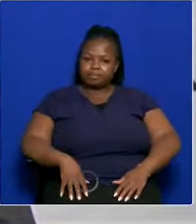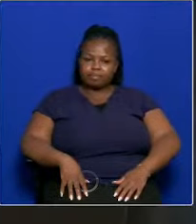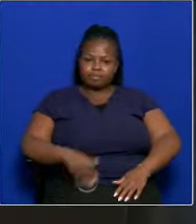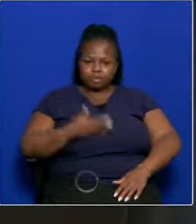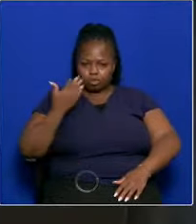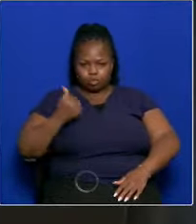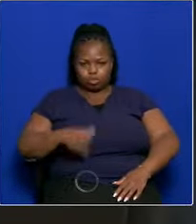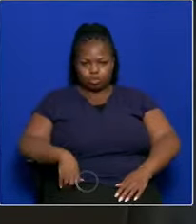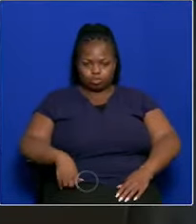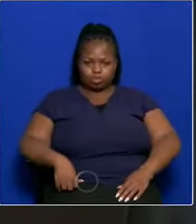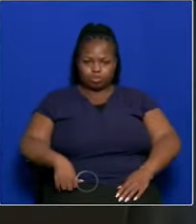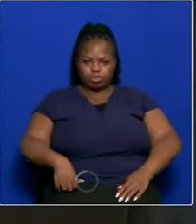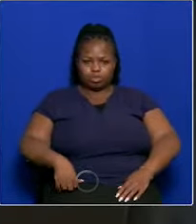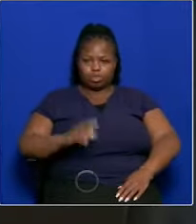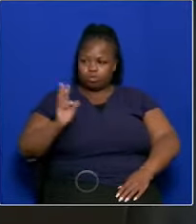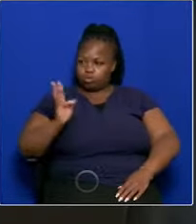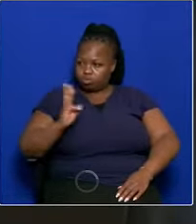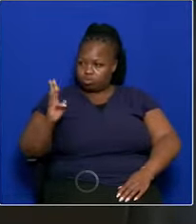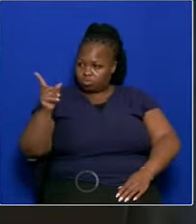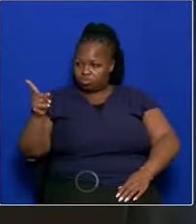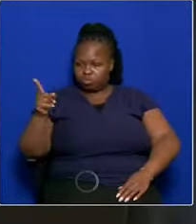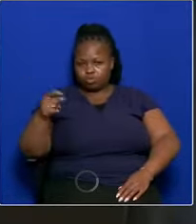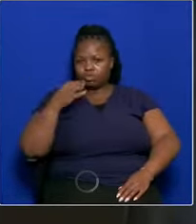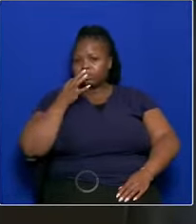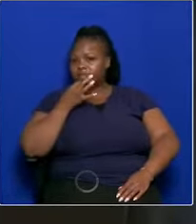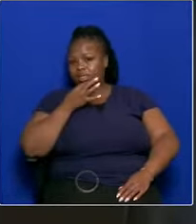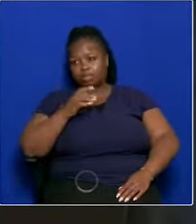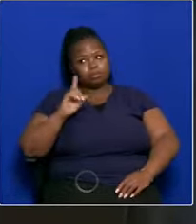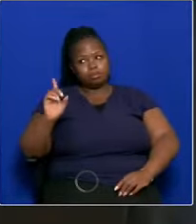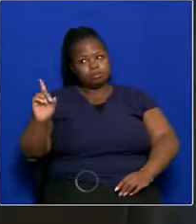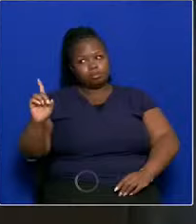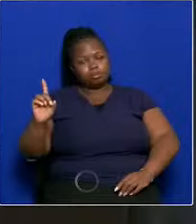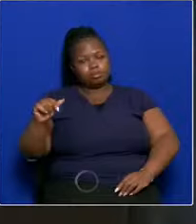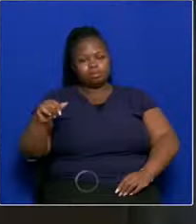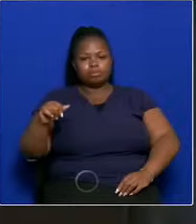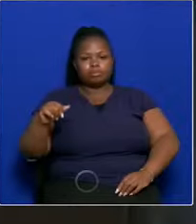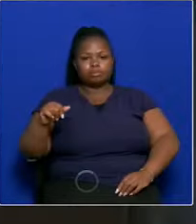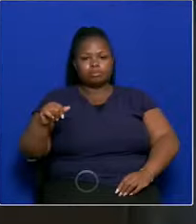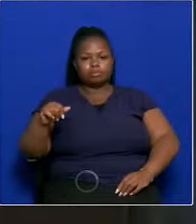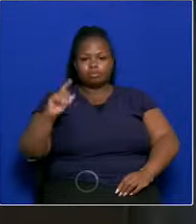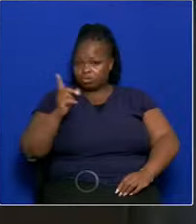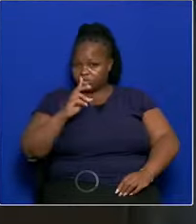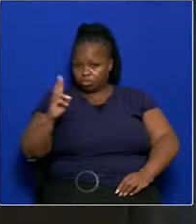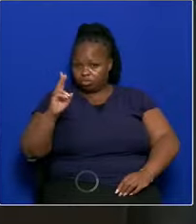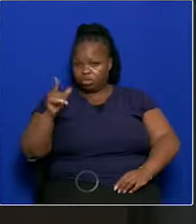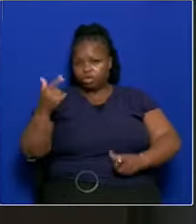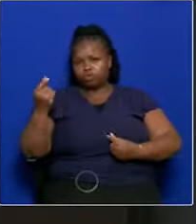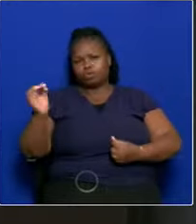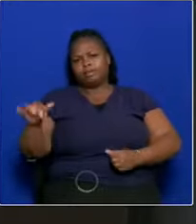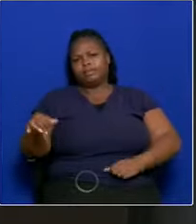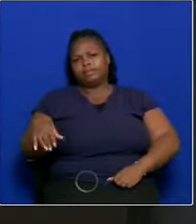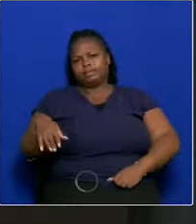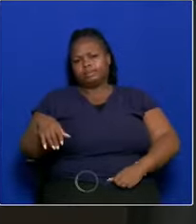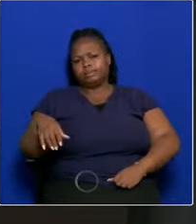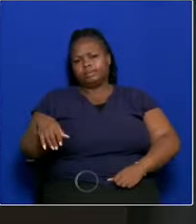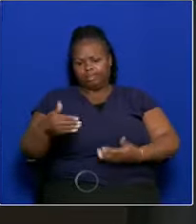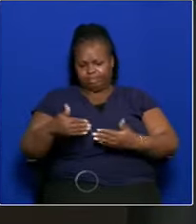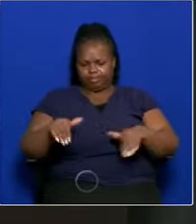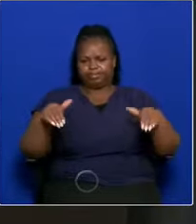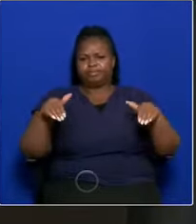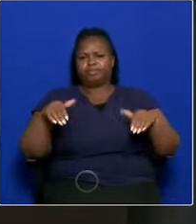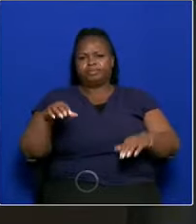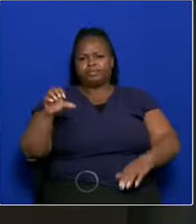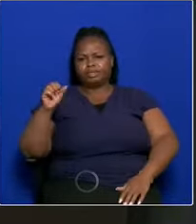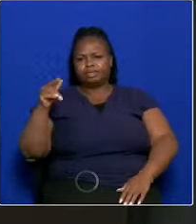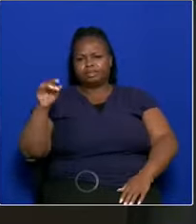want Nkosi to say, Nkosi, don't play in that space. You should not be doing that. You should not be dealing with service